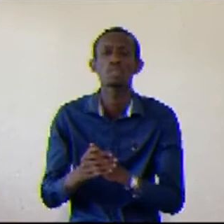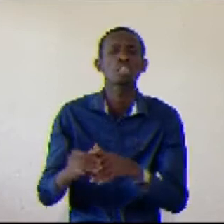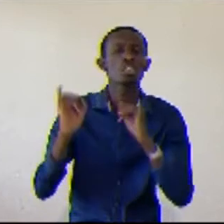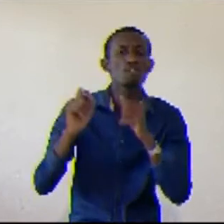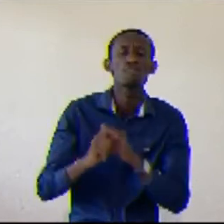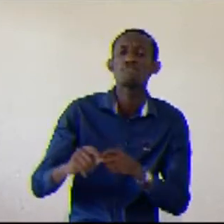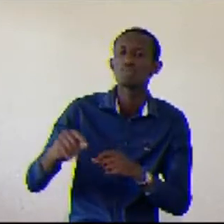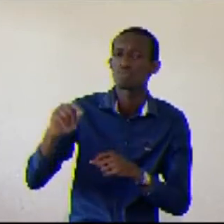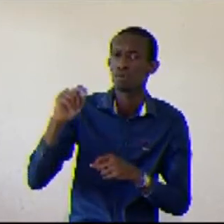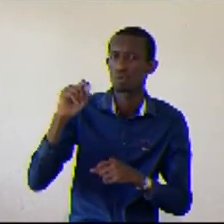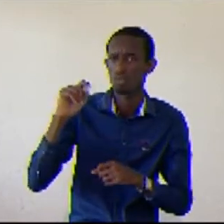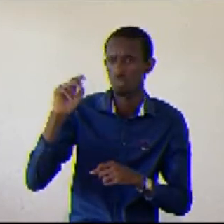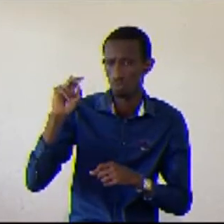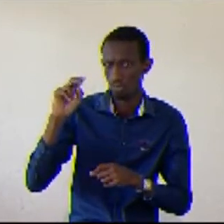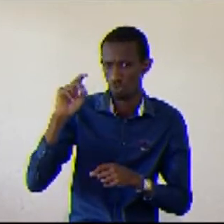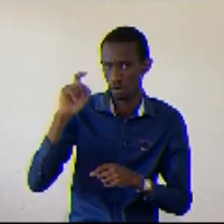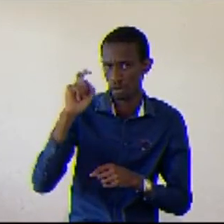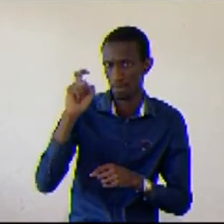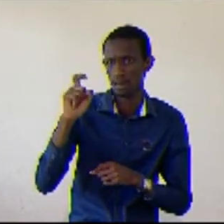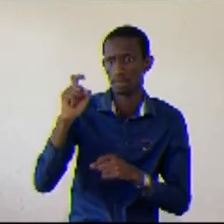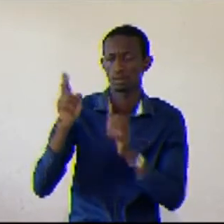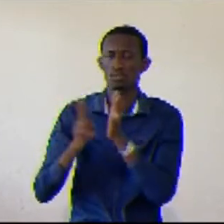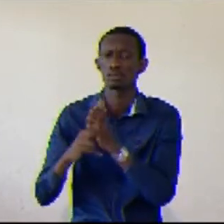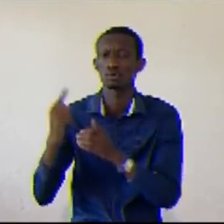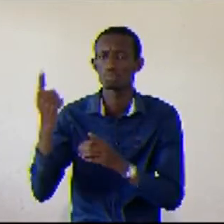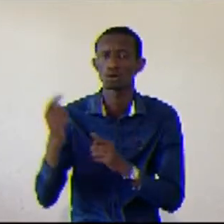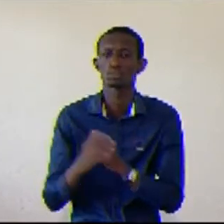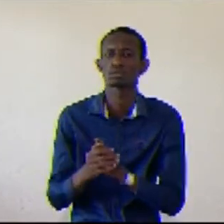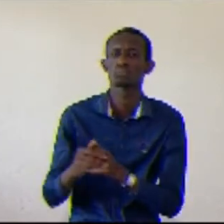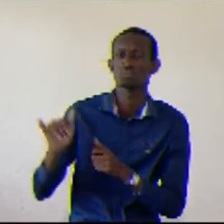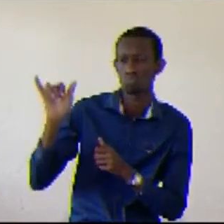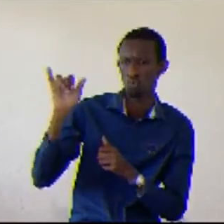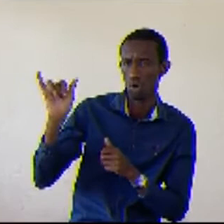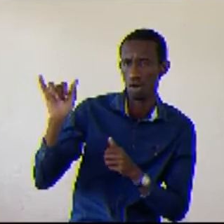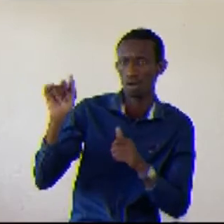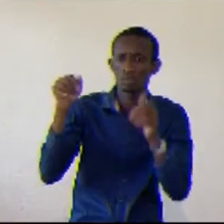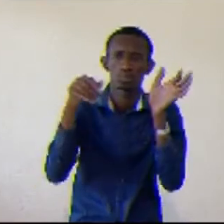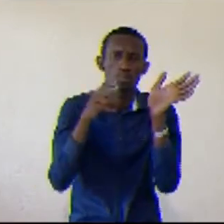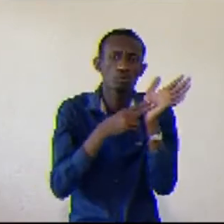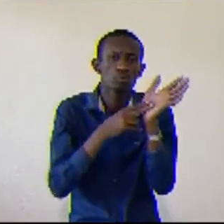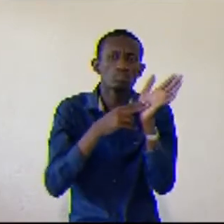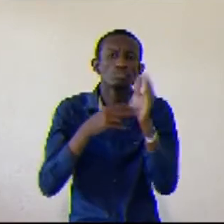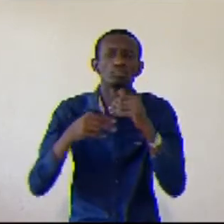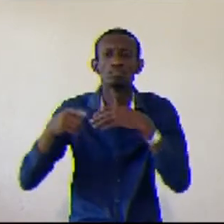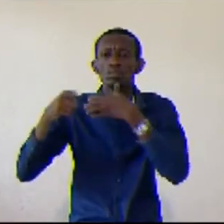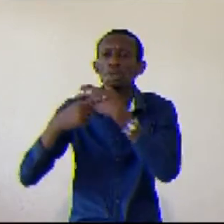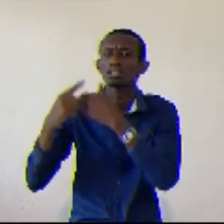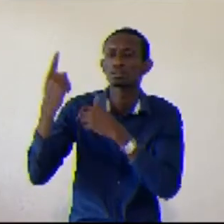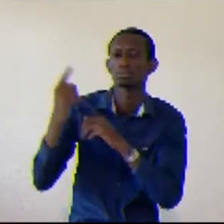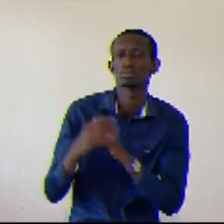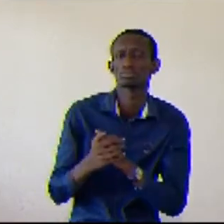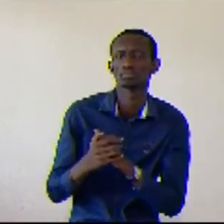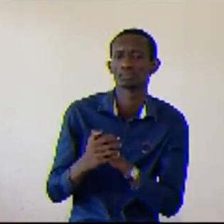we have the corresponding value of y is minus 1. And when x equals 2,